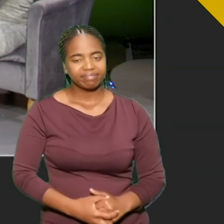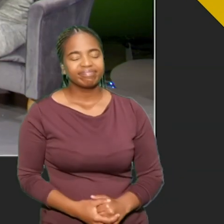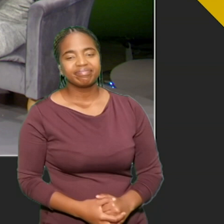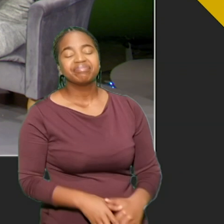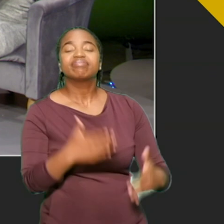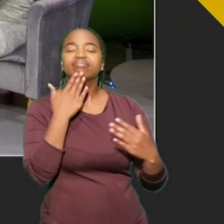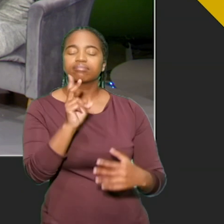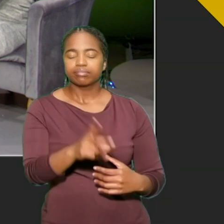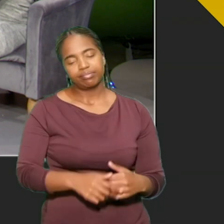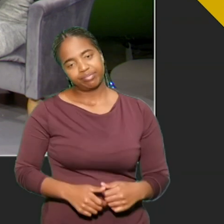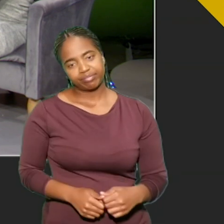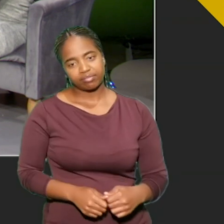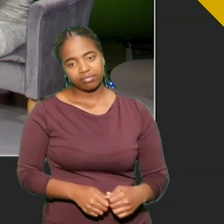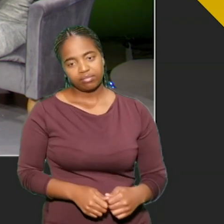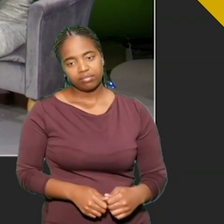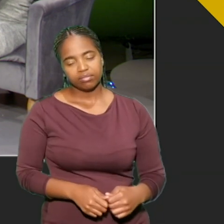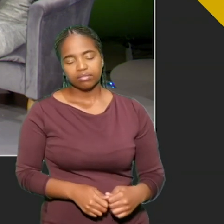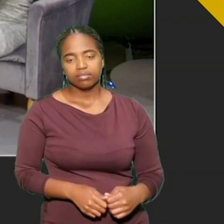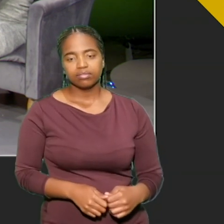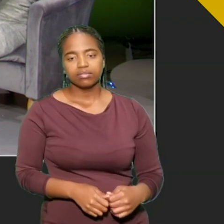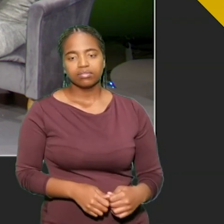Okay, thank you for having me back again.